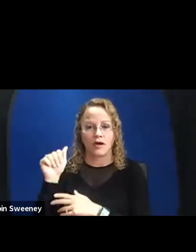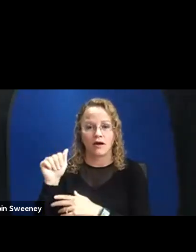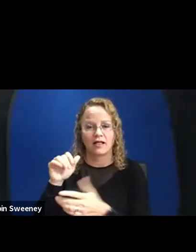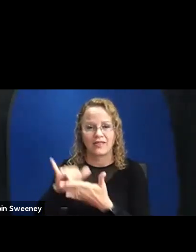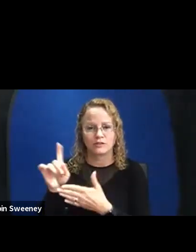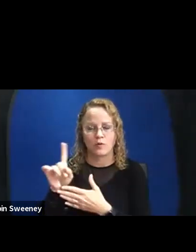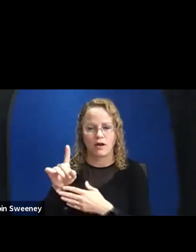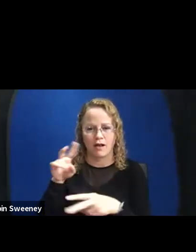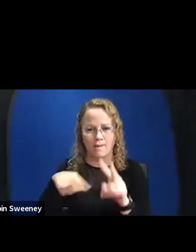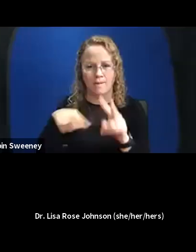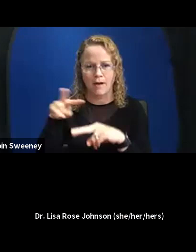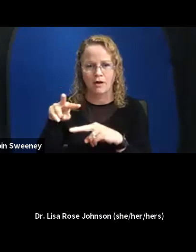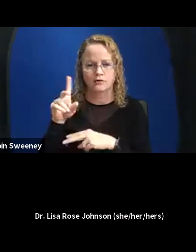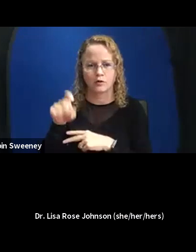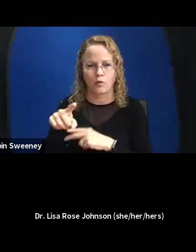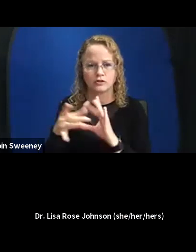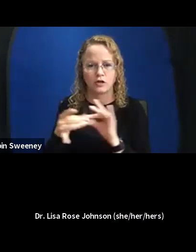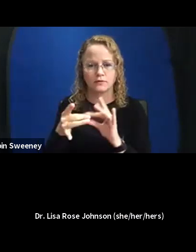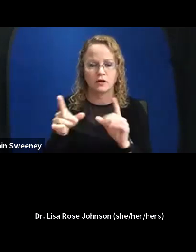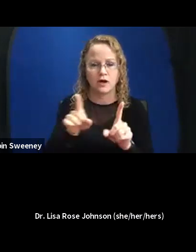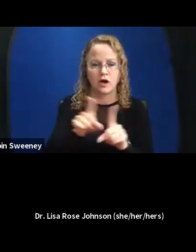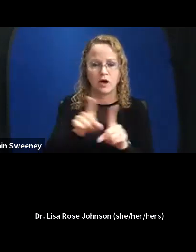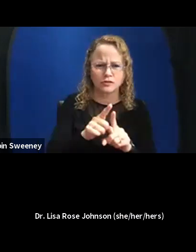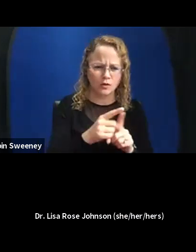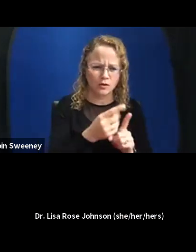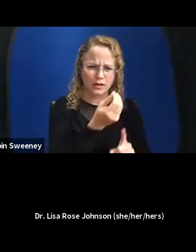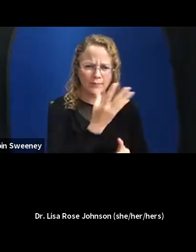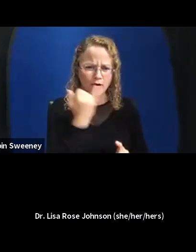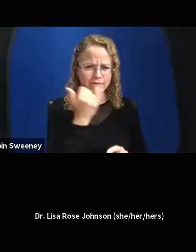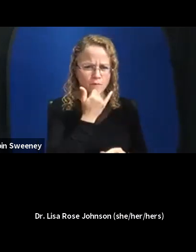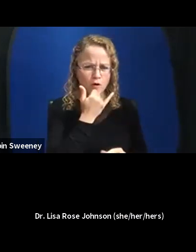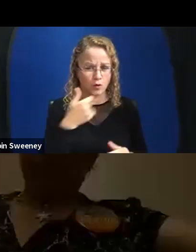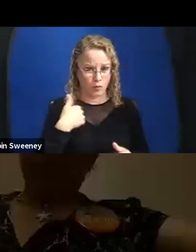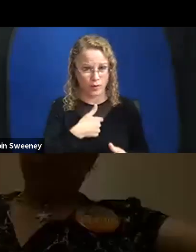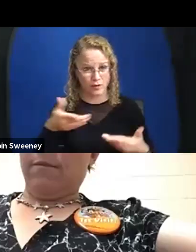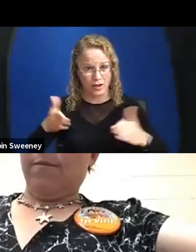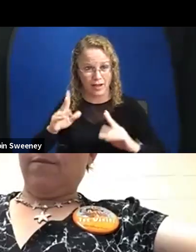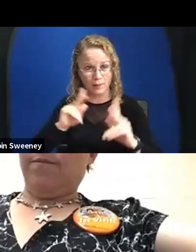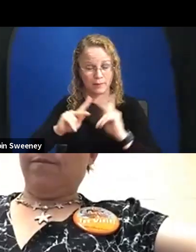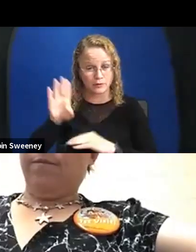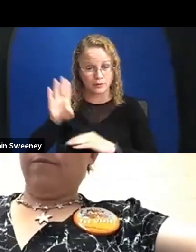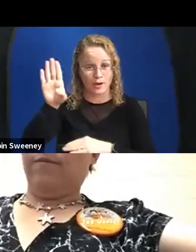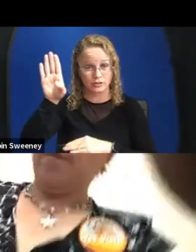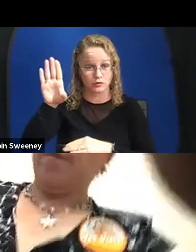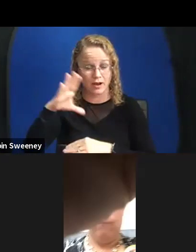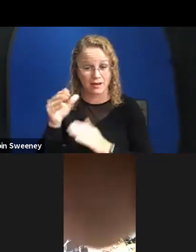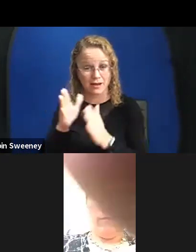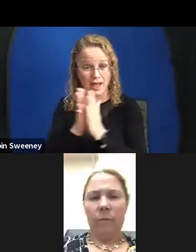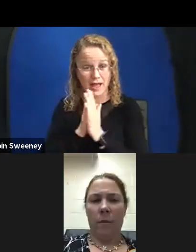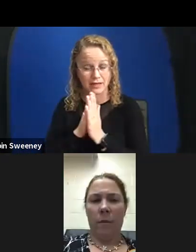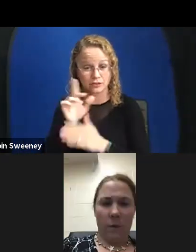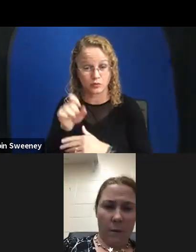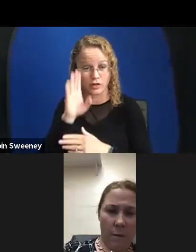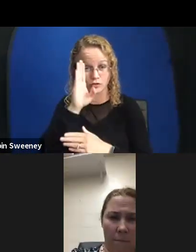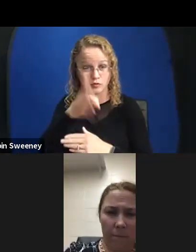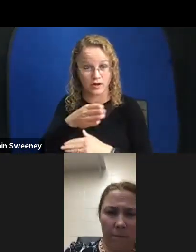and the chats. Now we're also, Amy, correct me if I'm wrong, allowing folks to raise their hand and also ask the questions directly. So you've got